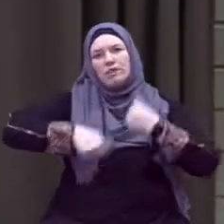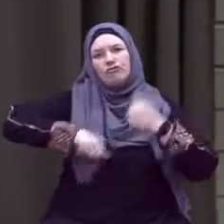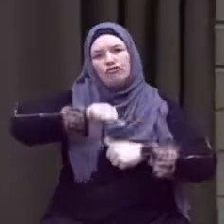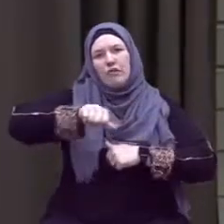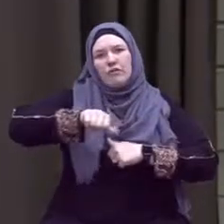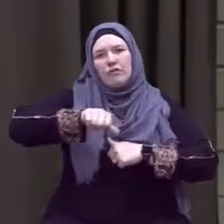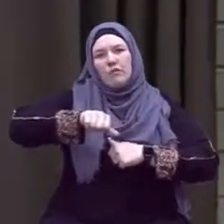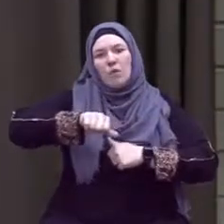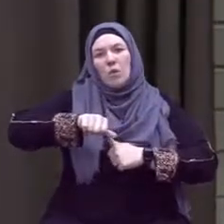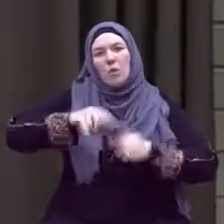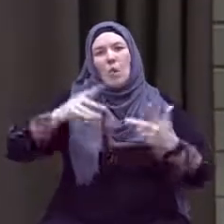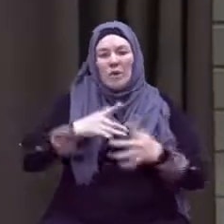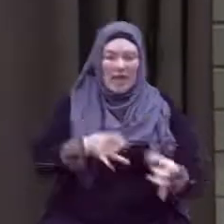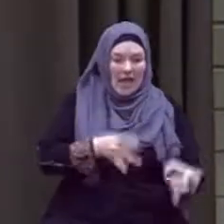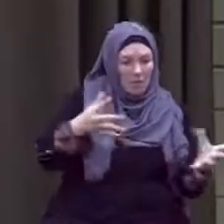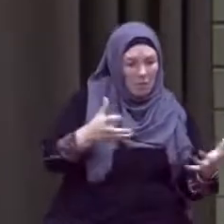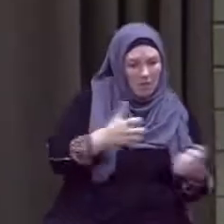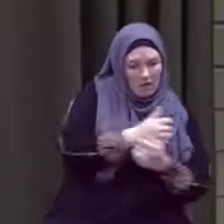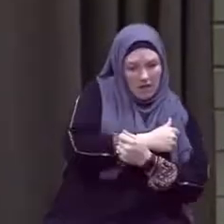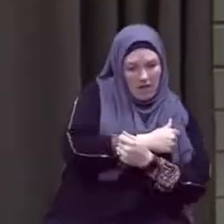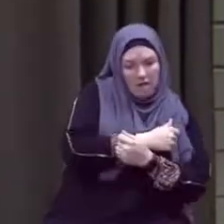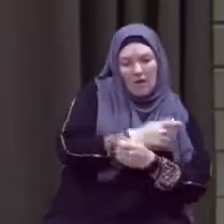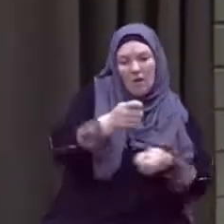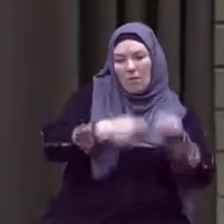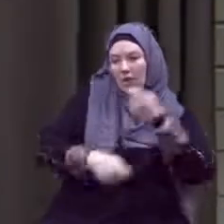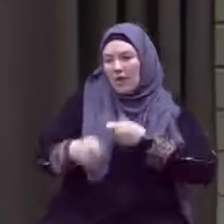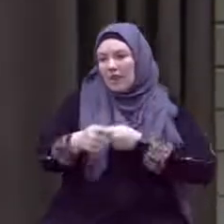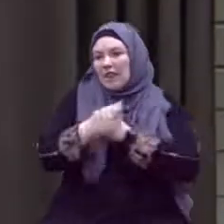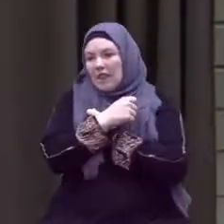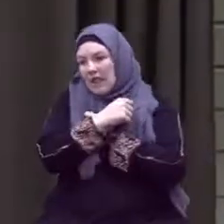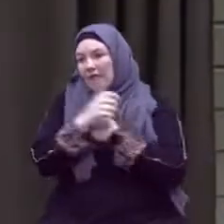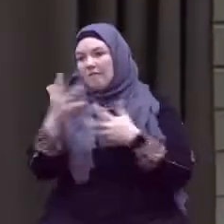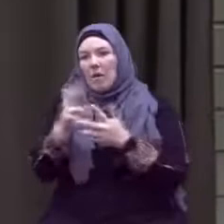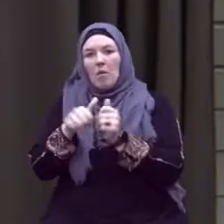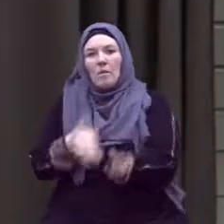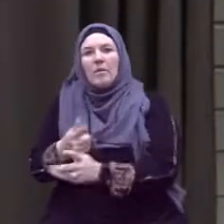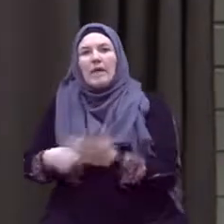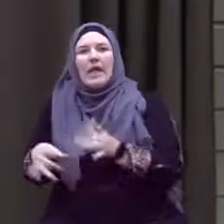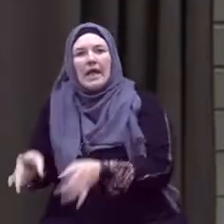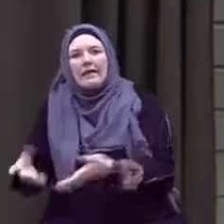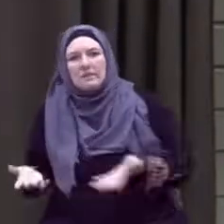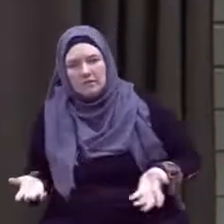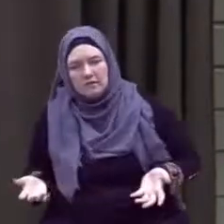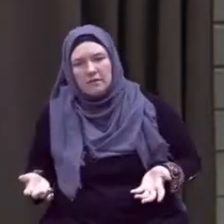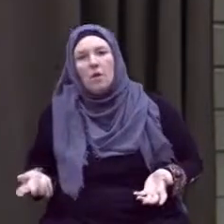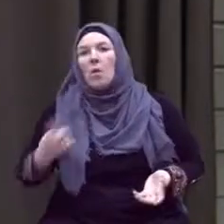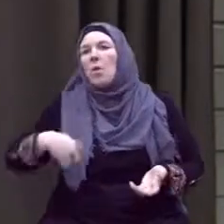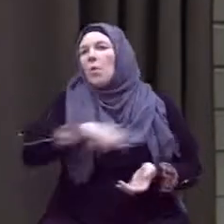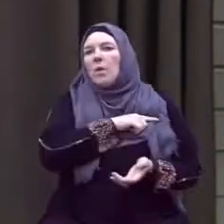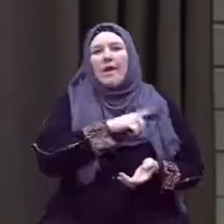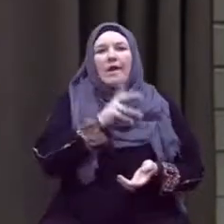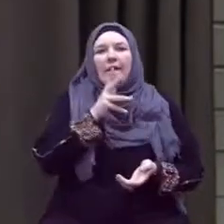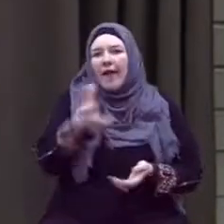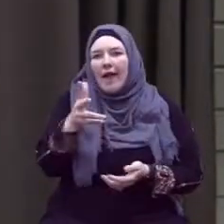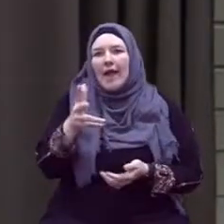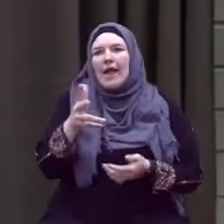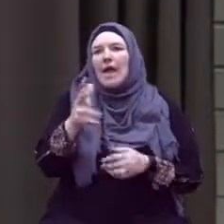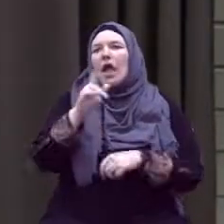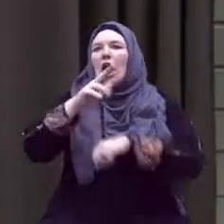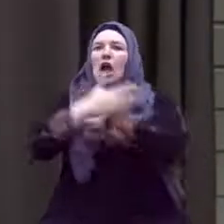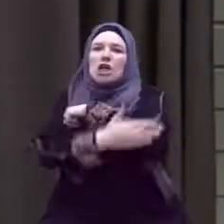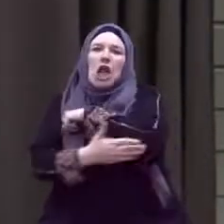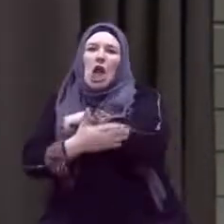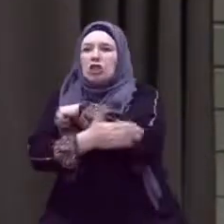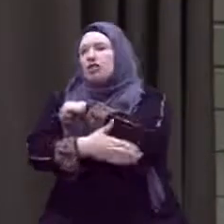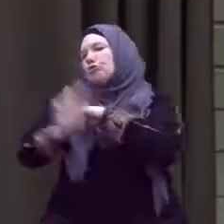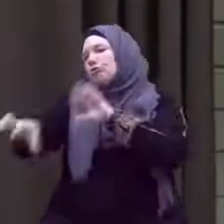We hate what we love and we live by what we hate. We hate nationalities and